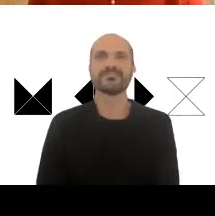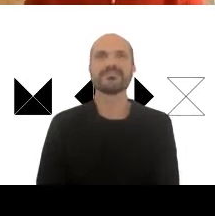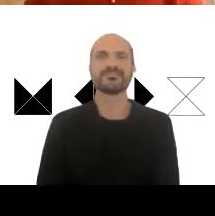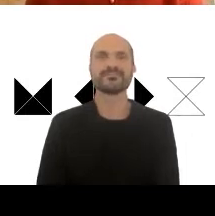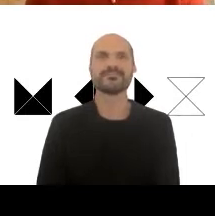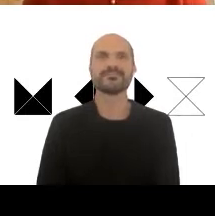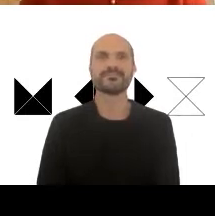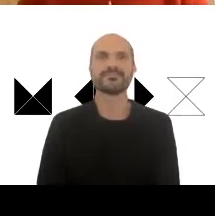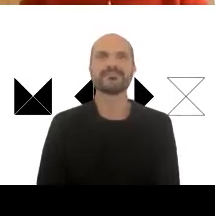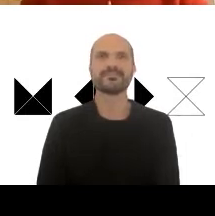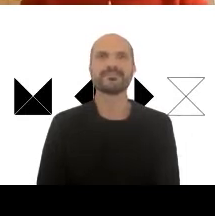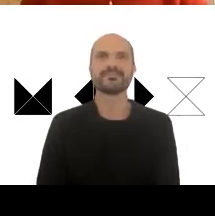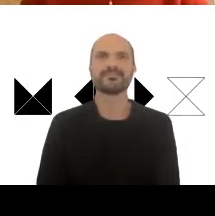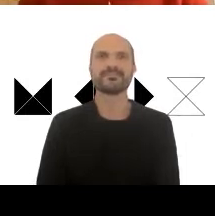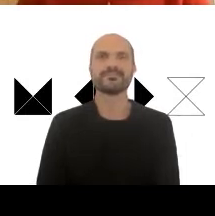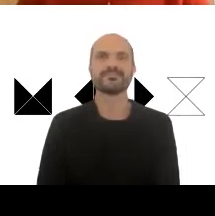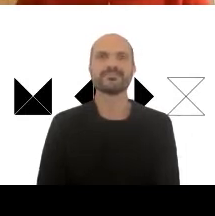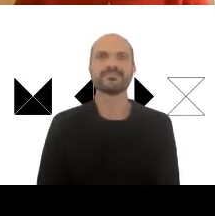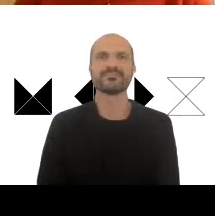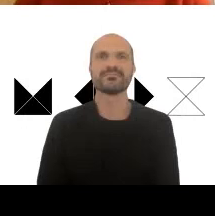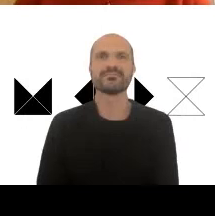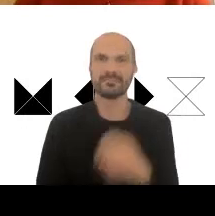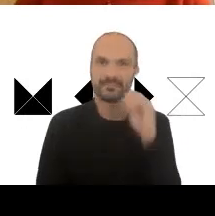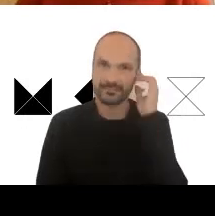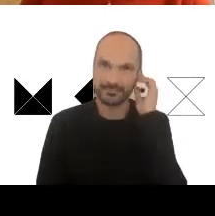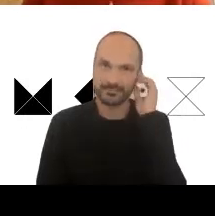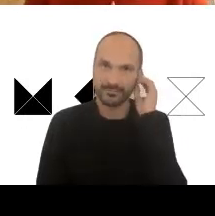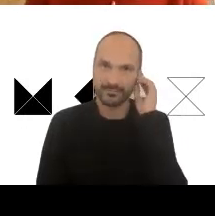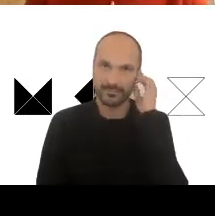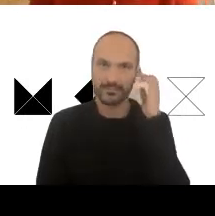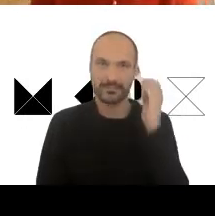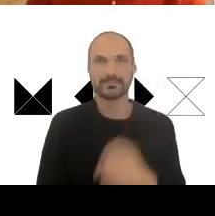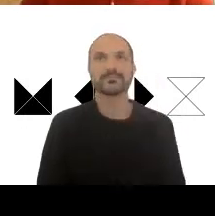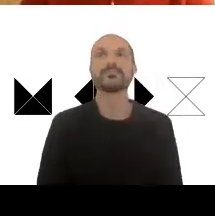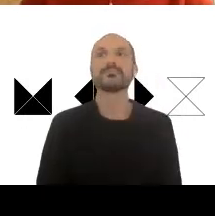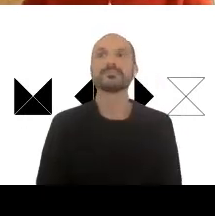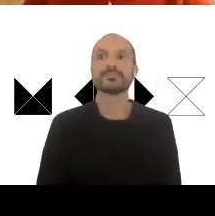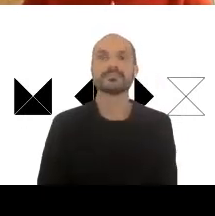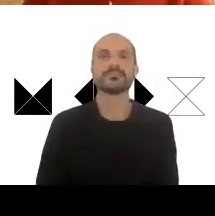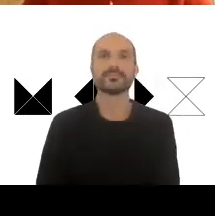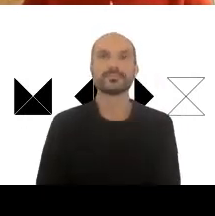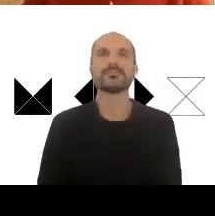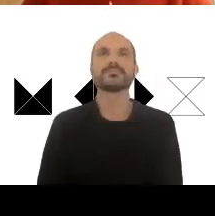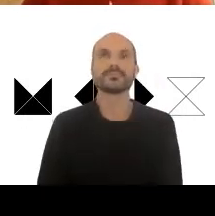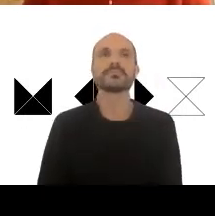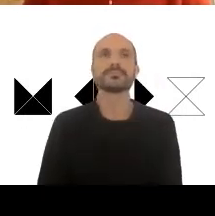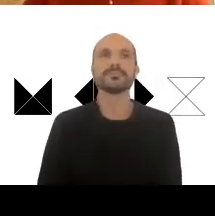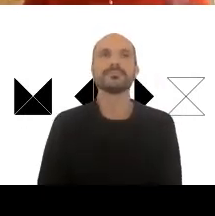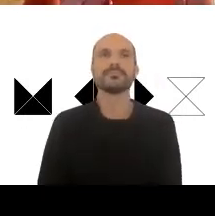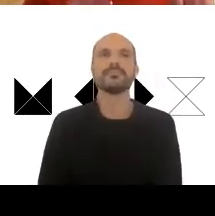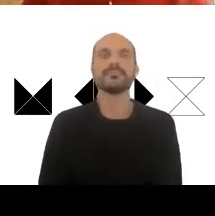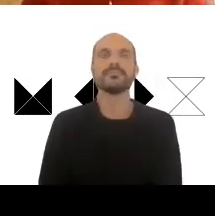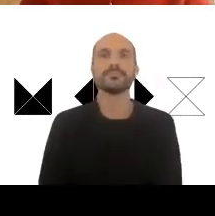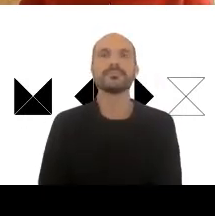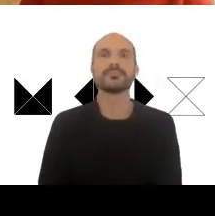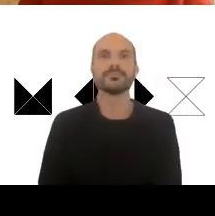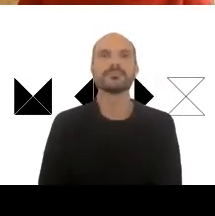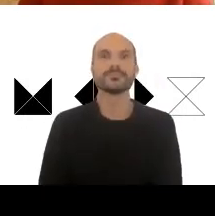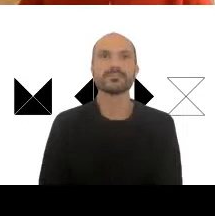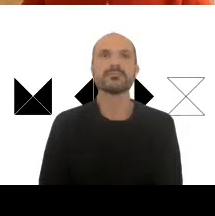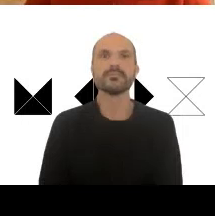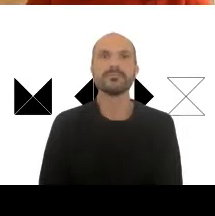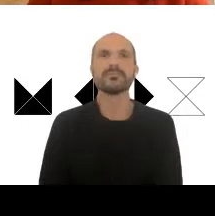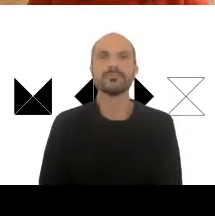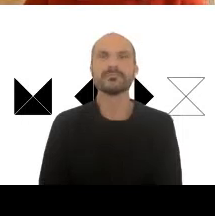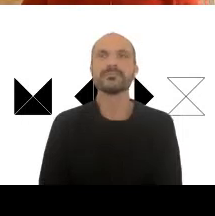in the cities down here, especially in Stockholm, and here you can see it's a little bit in the outskirts, so it's not that tight,